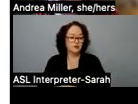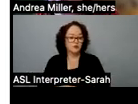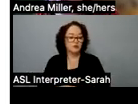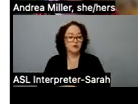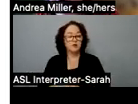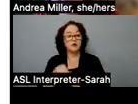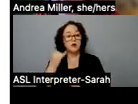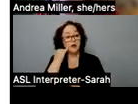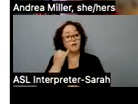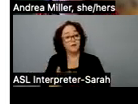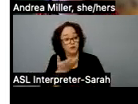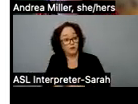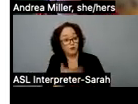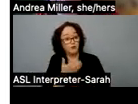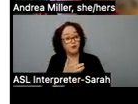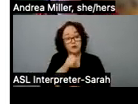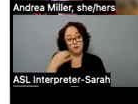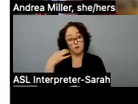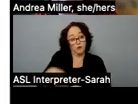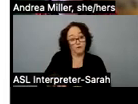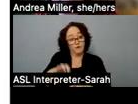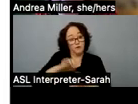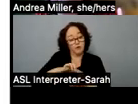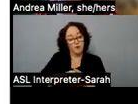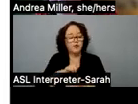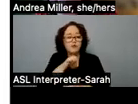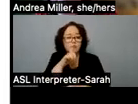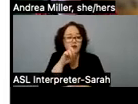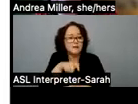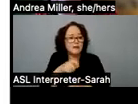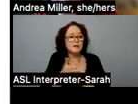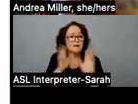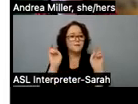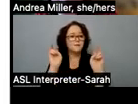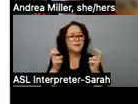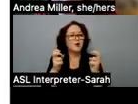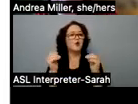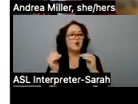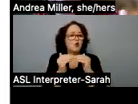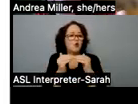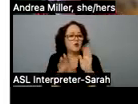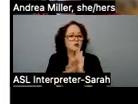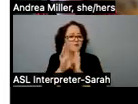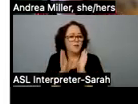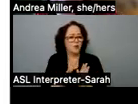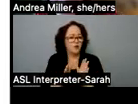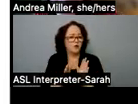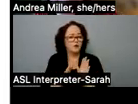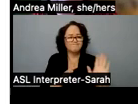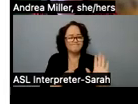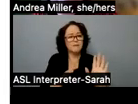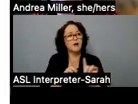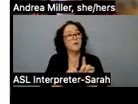that nonprofit partner, you don't have to be a co-developer like we have been. But we were like the best kind of